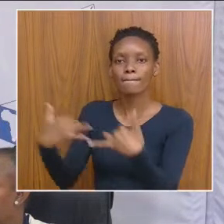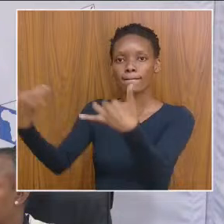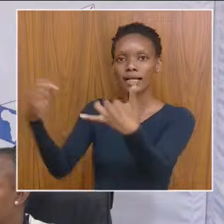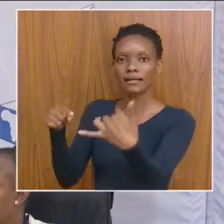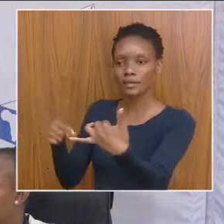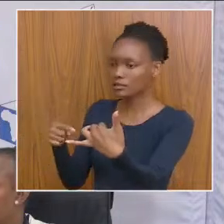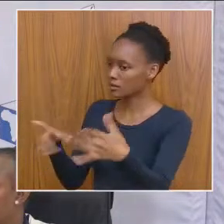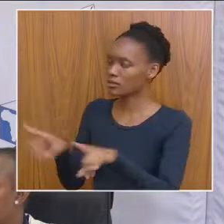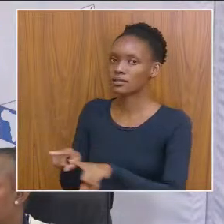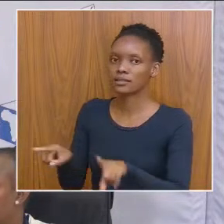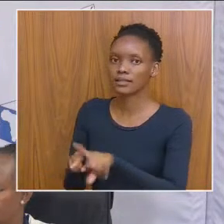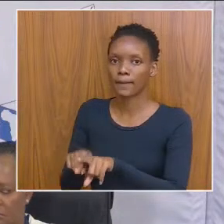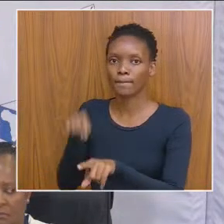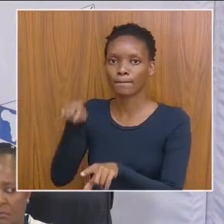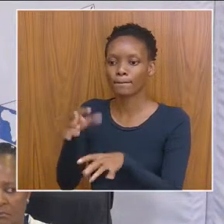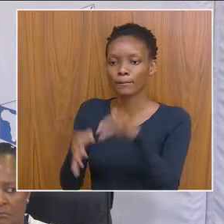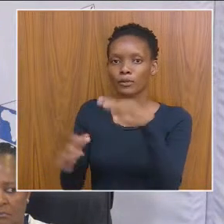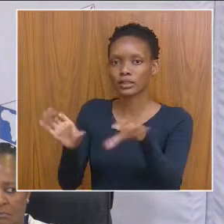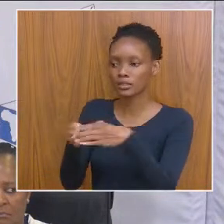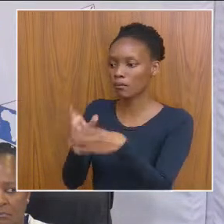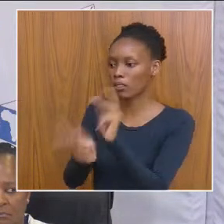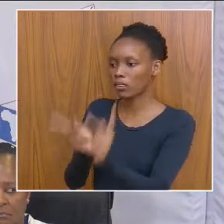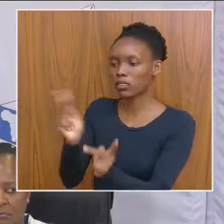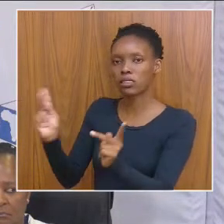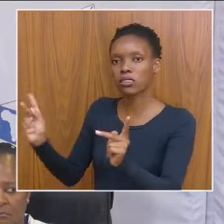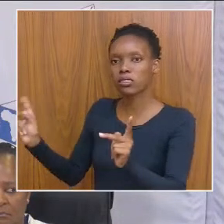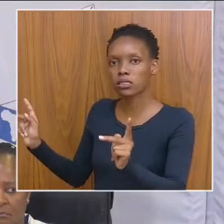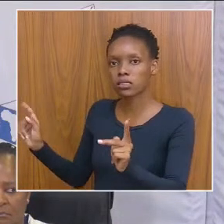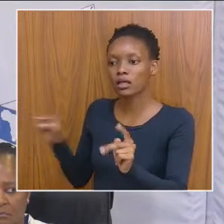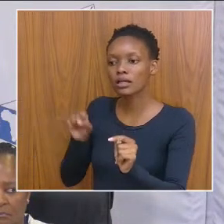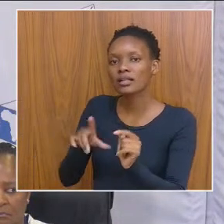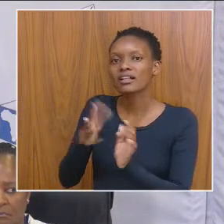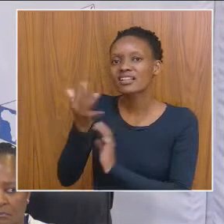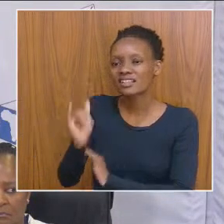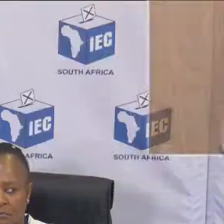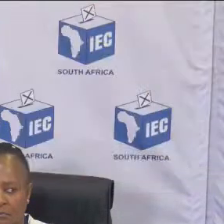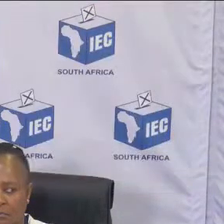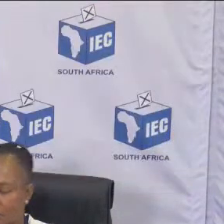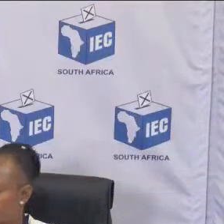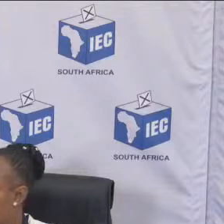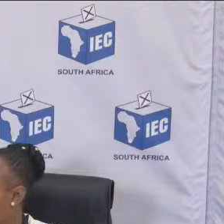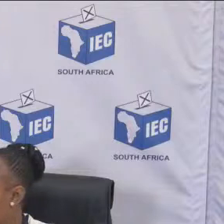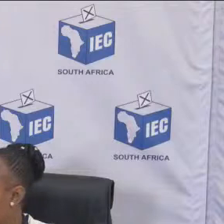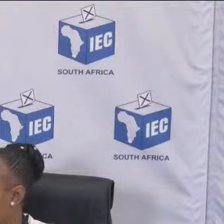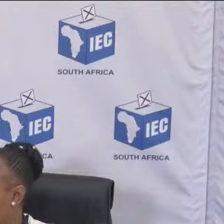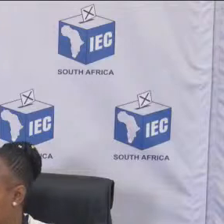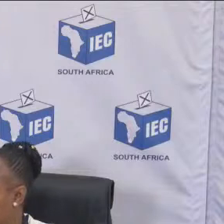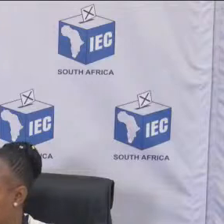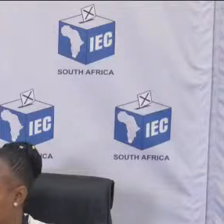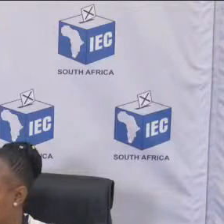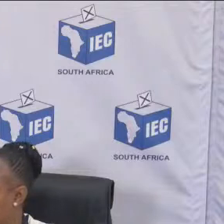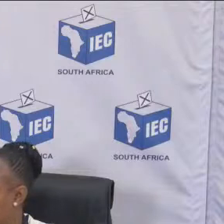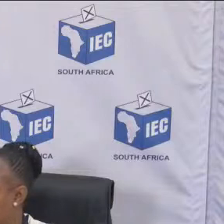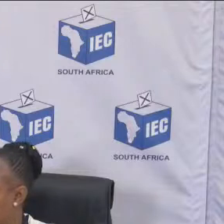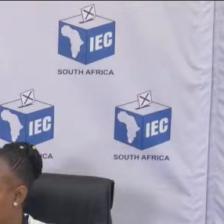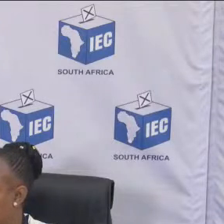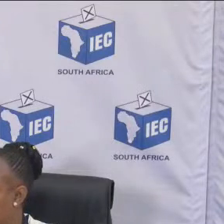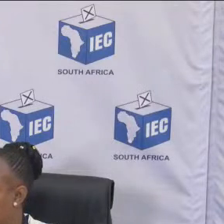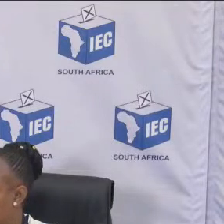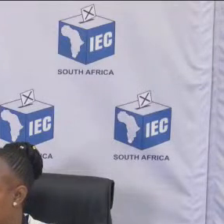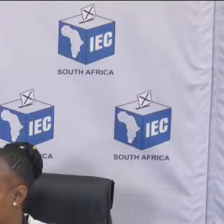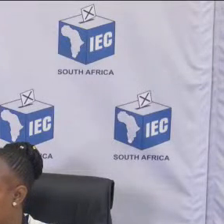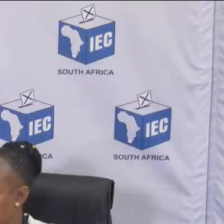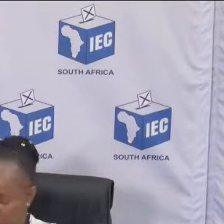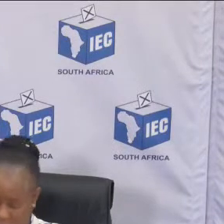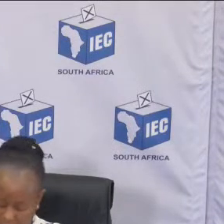multi-party forum. They looked at whether the candidates who are eventually appointed commissioners are qualified in terms